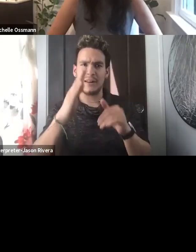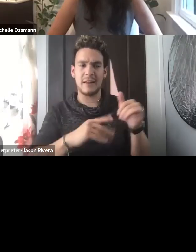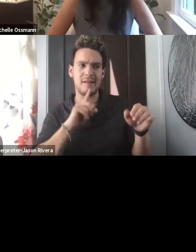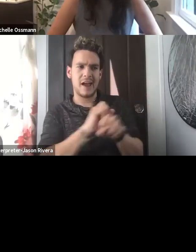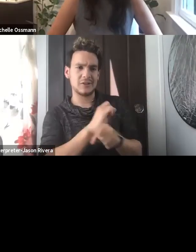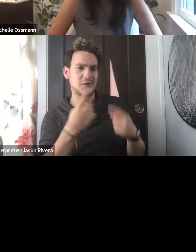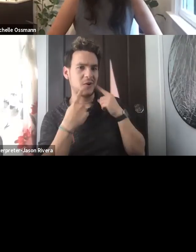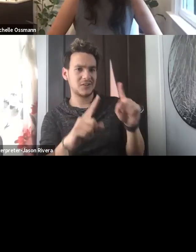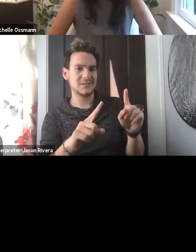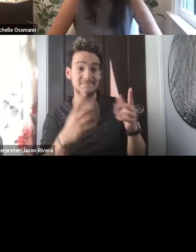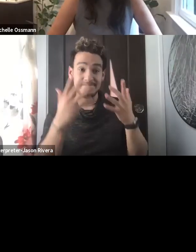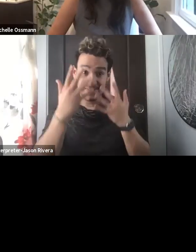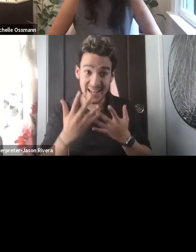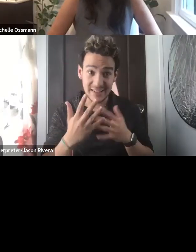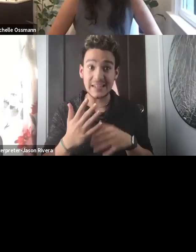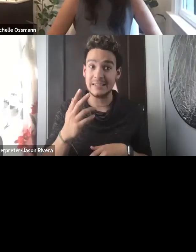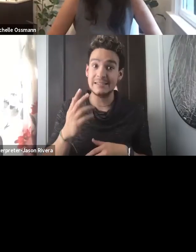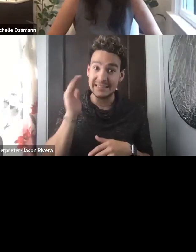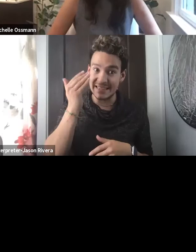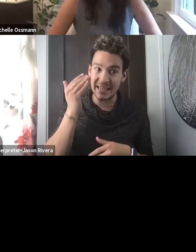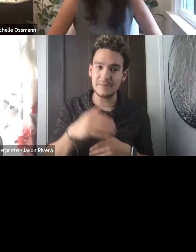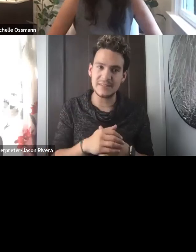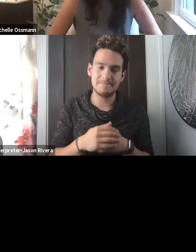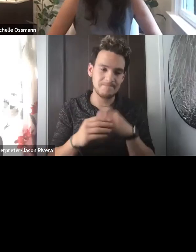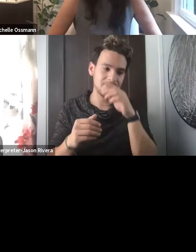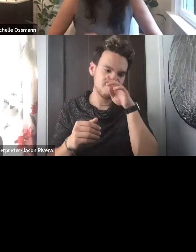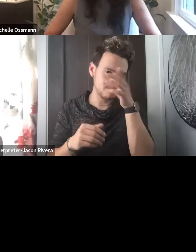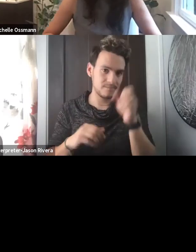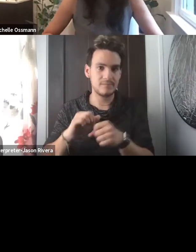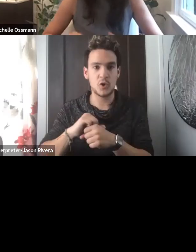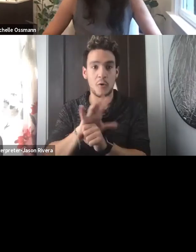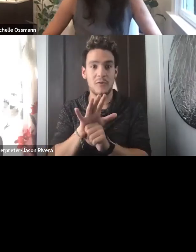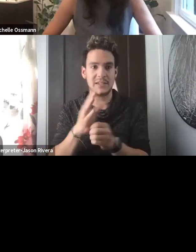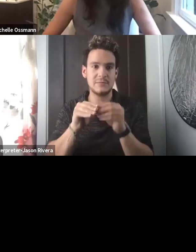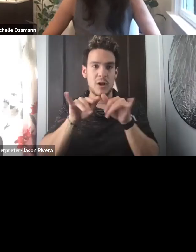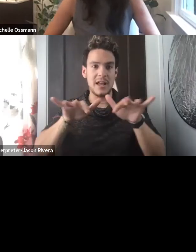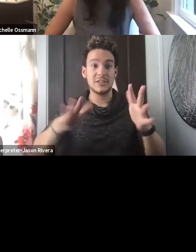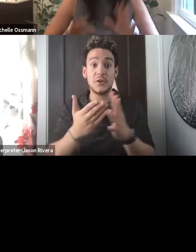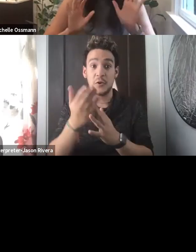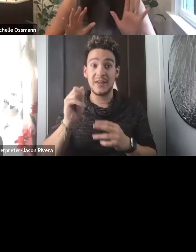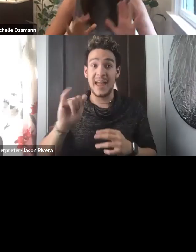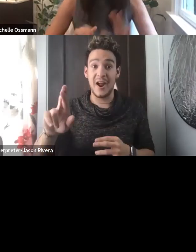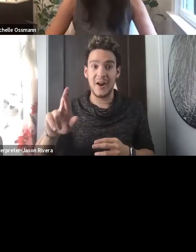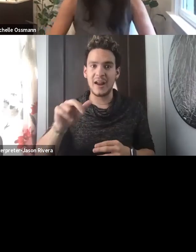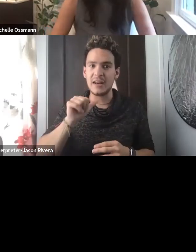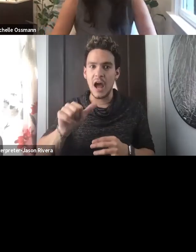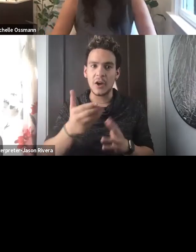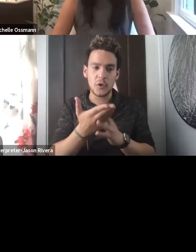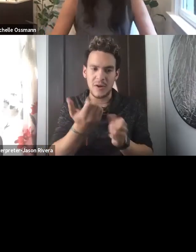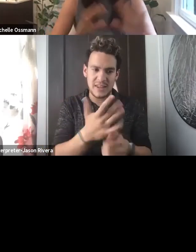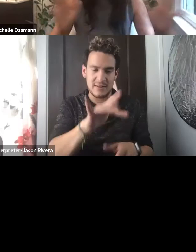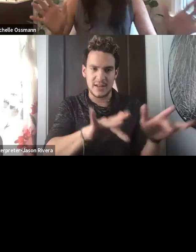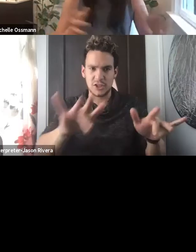Now, fortunately, it appears that SARS-CoV-2 spreads through the air and is not via everything we touch